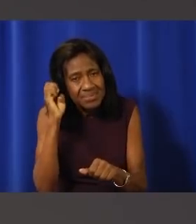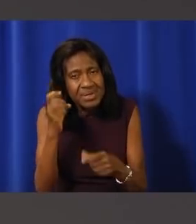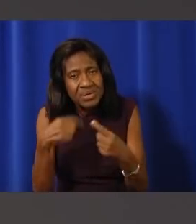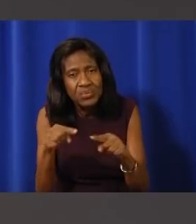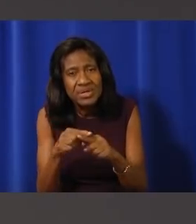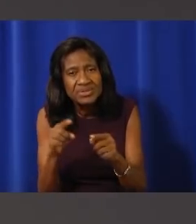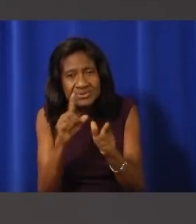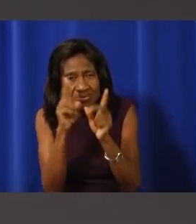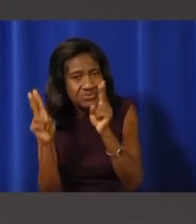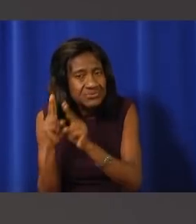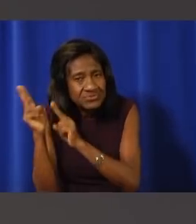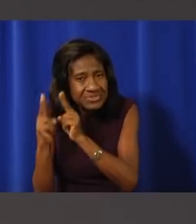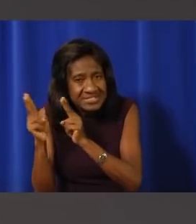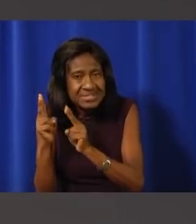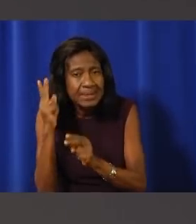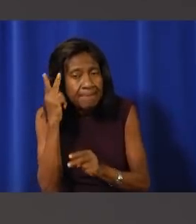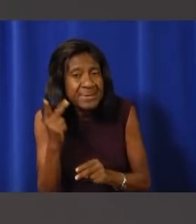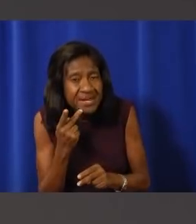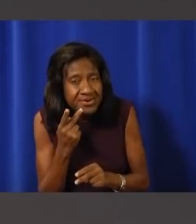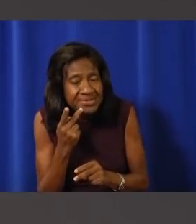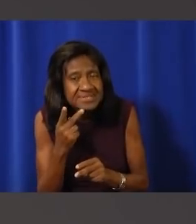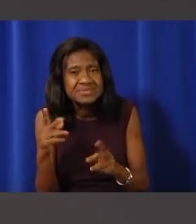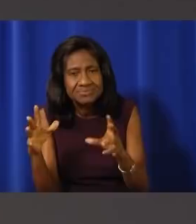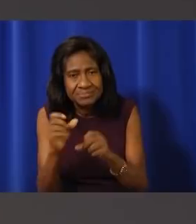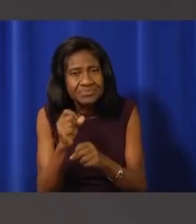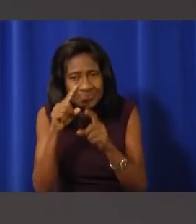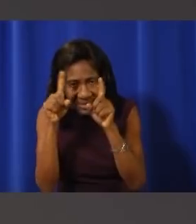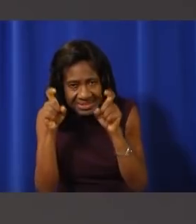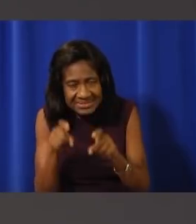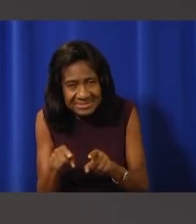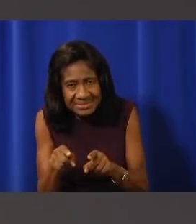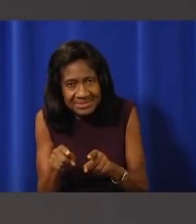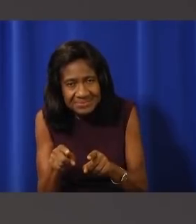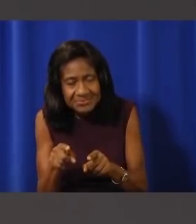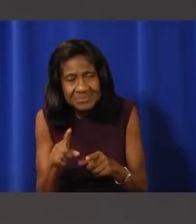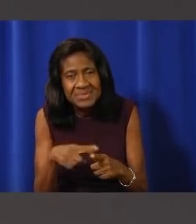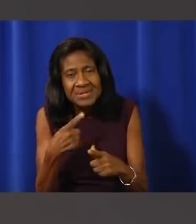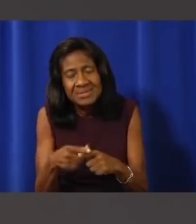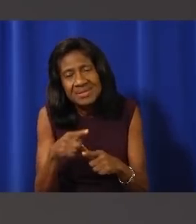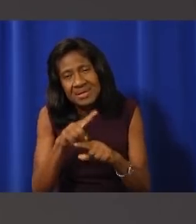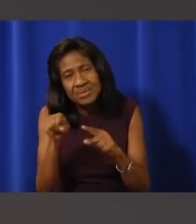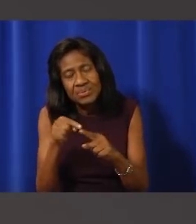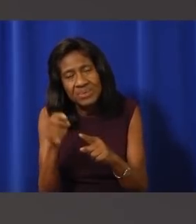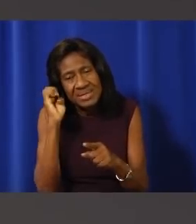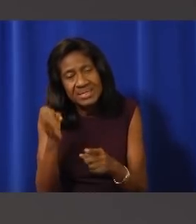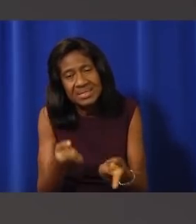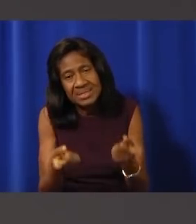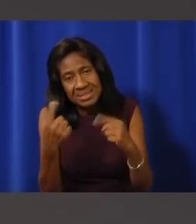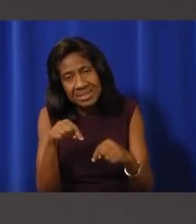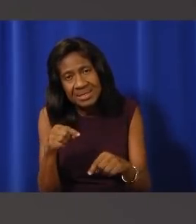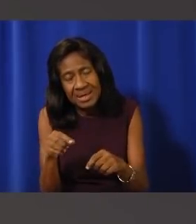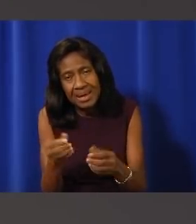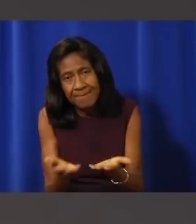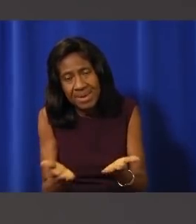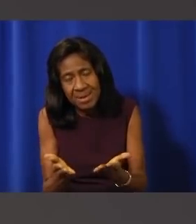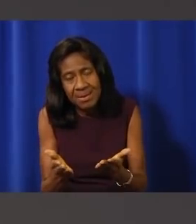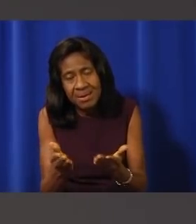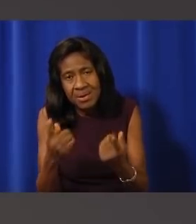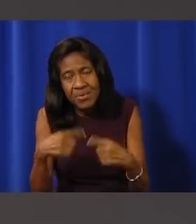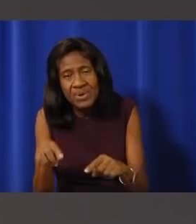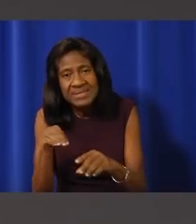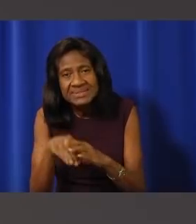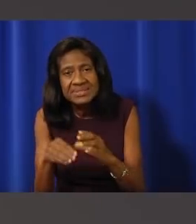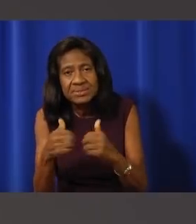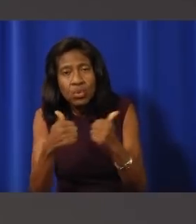was okay before I went to visit them, and when I came back, I went into quarantine, and my PCR test was negative. So it